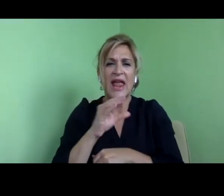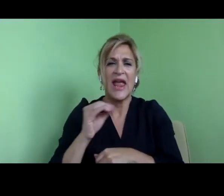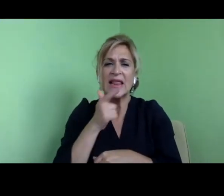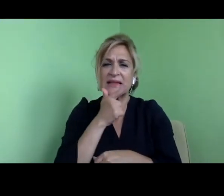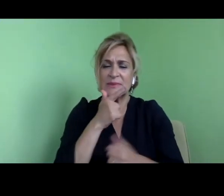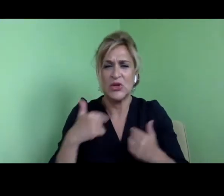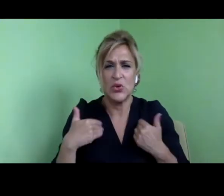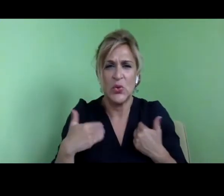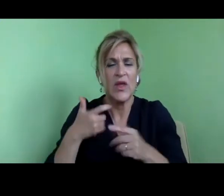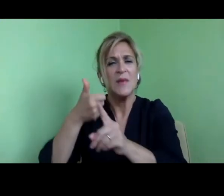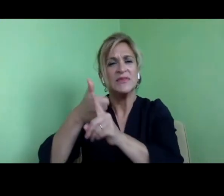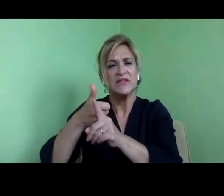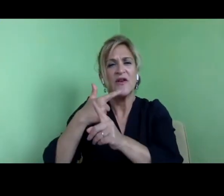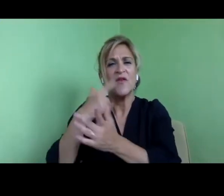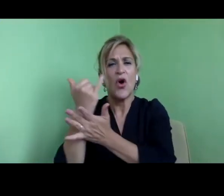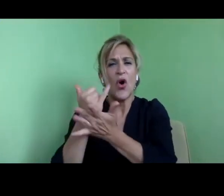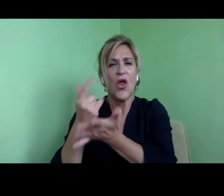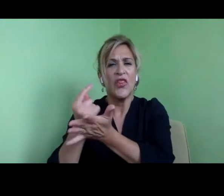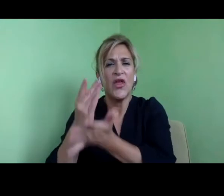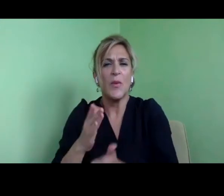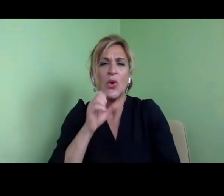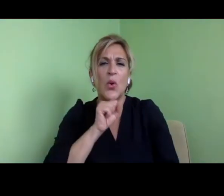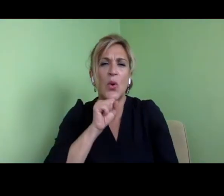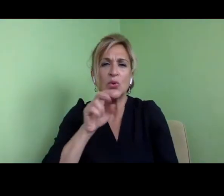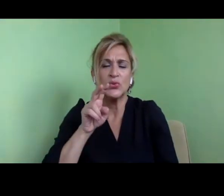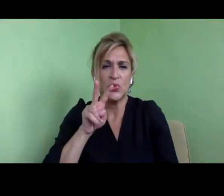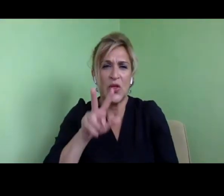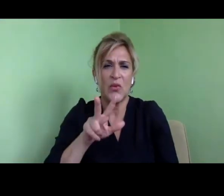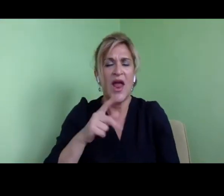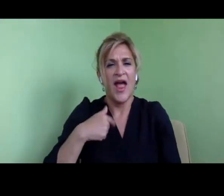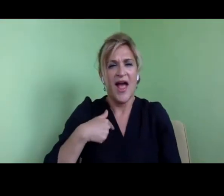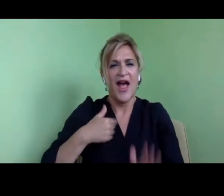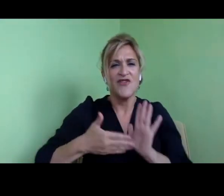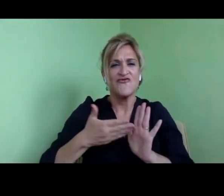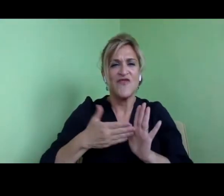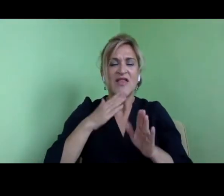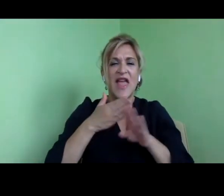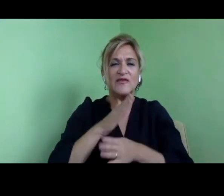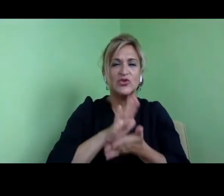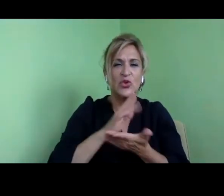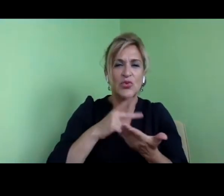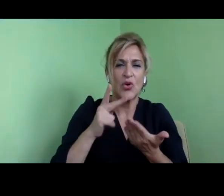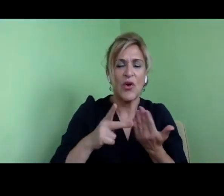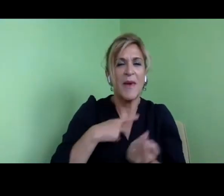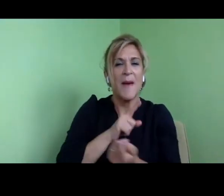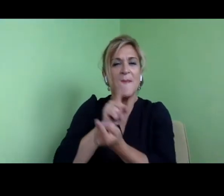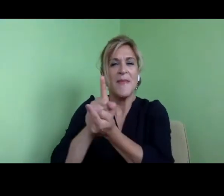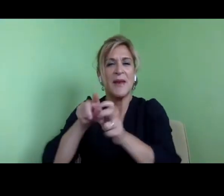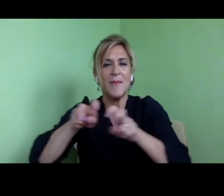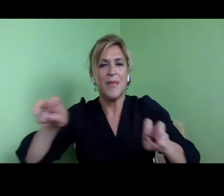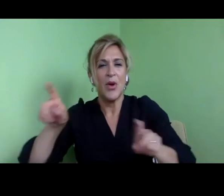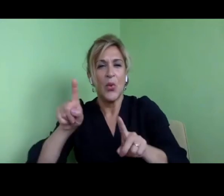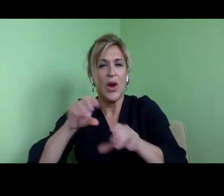He was an art therapist, and at 23 years old, I ran the after-school program. I met him on a panel first at Harlem